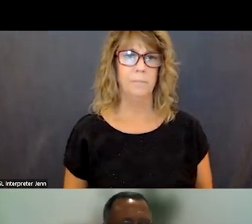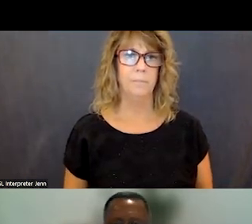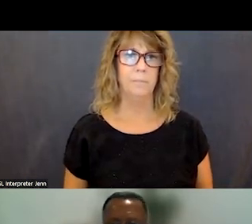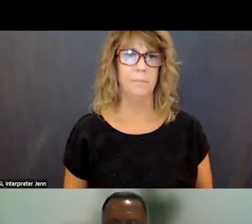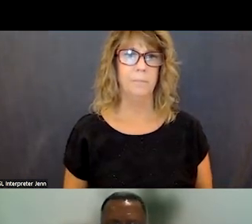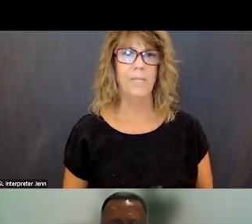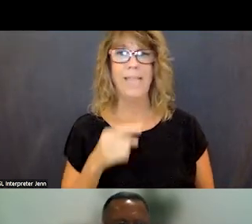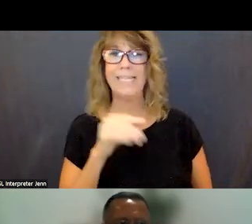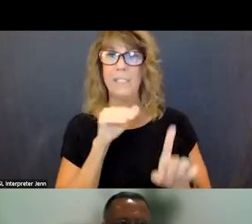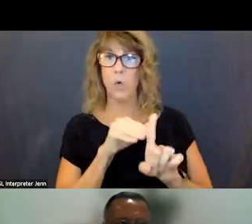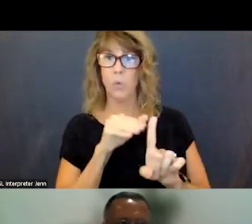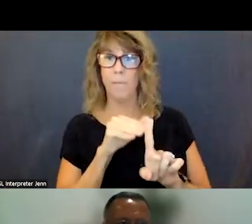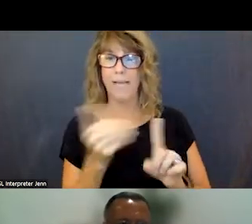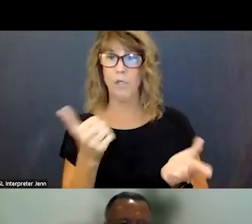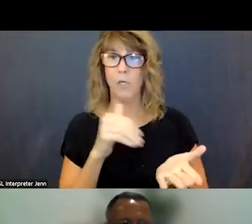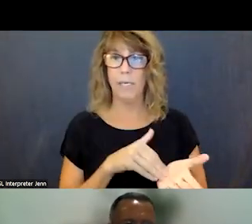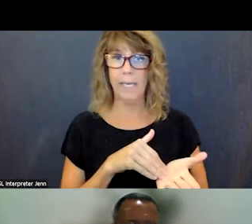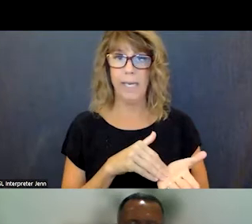This is a reminder again about the